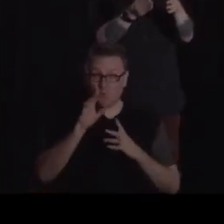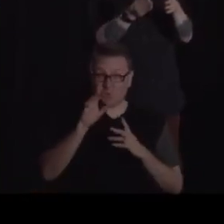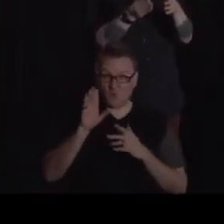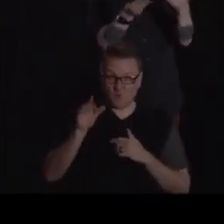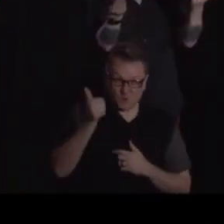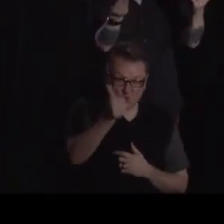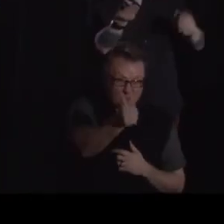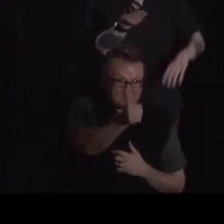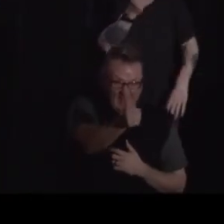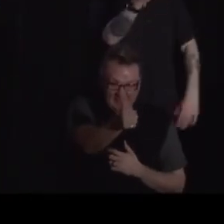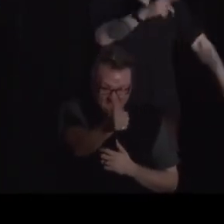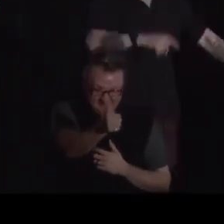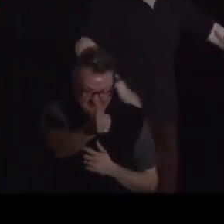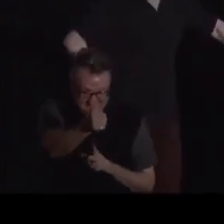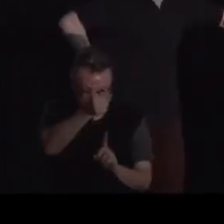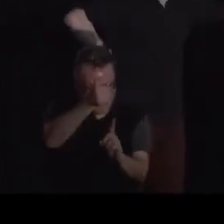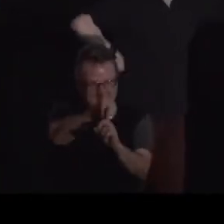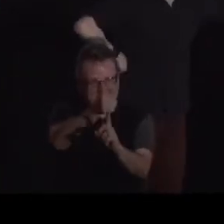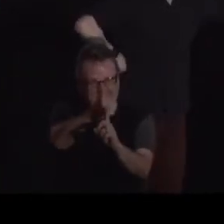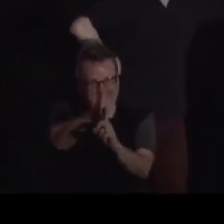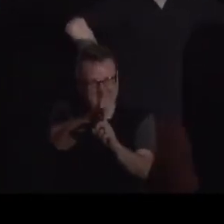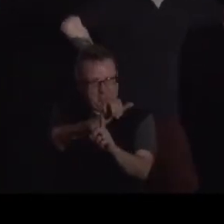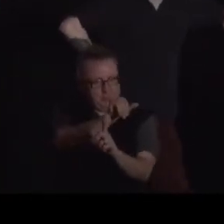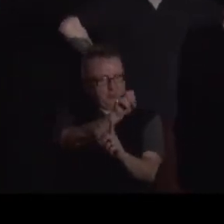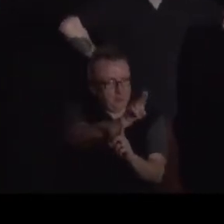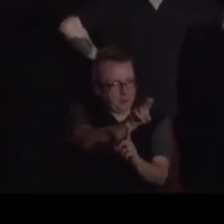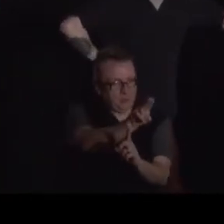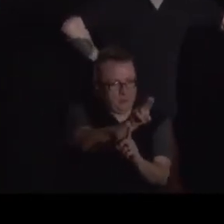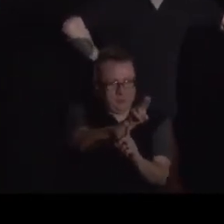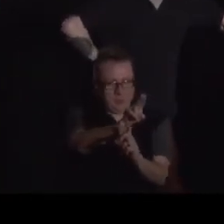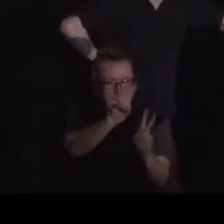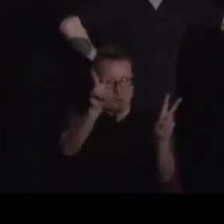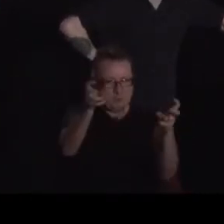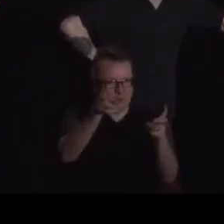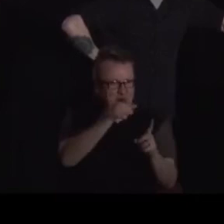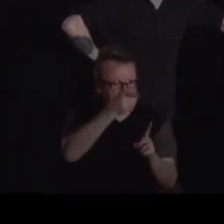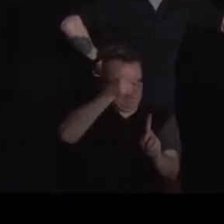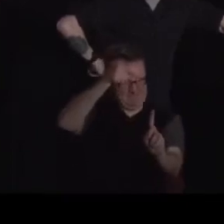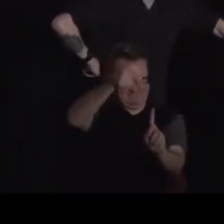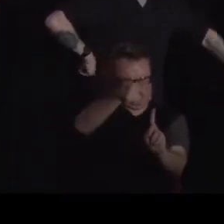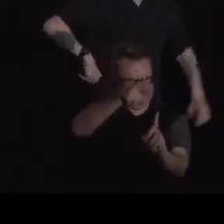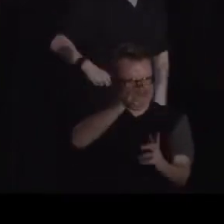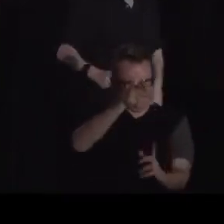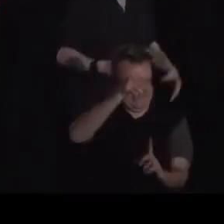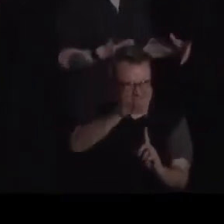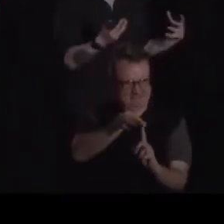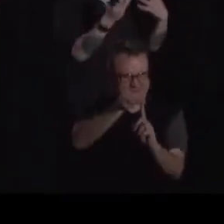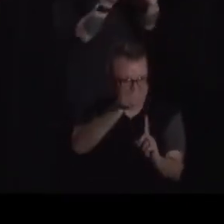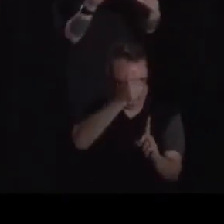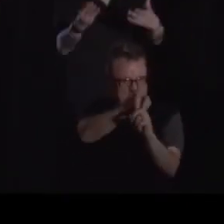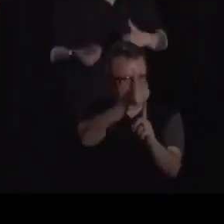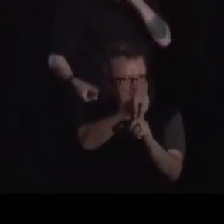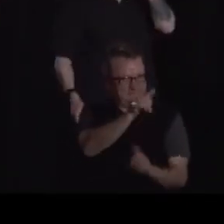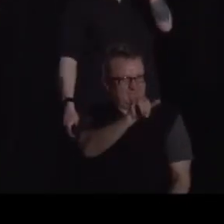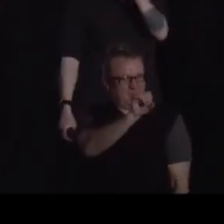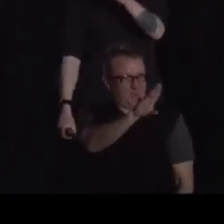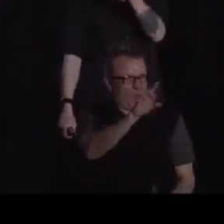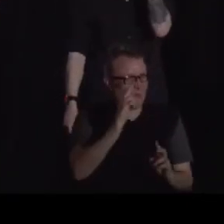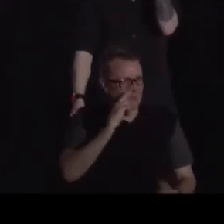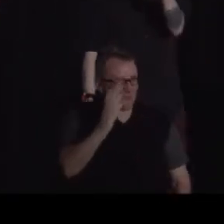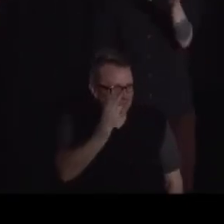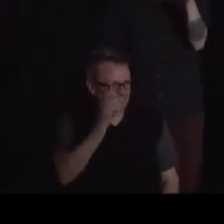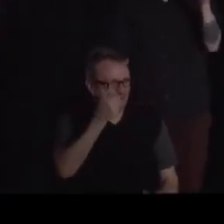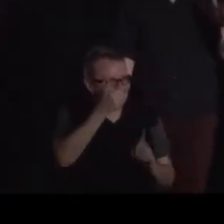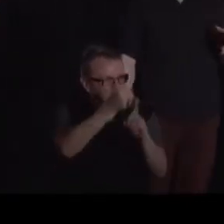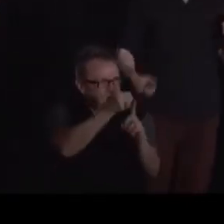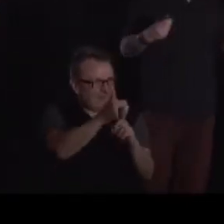you. Have that as a tagline for Twitter. What makes you you is you. But what I mean by that is it's your unique. You, even if you